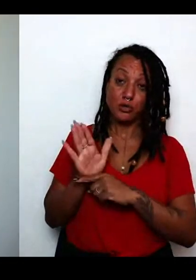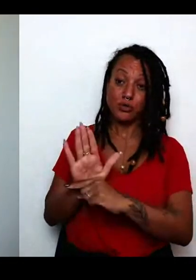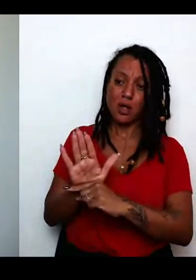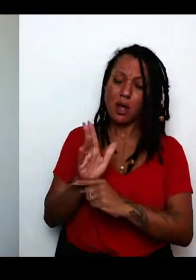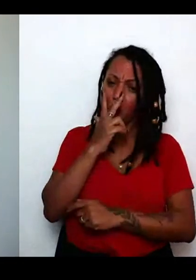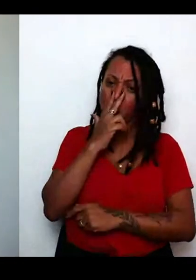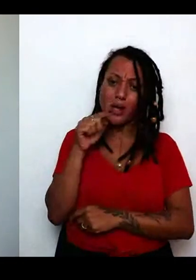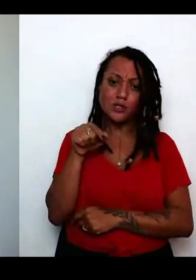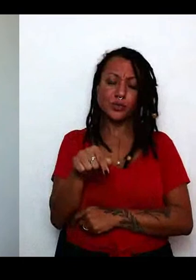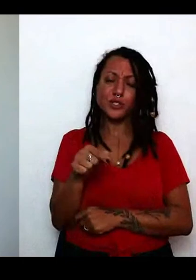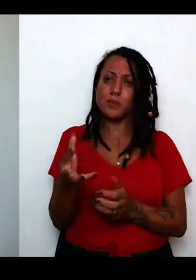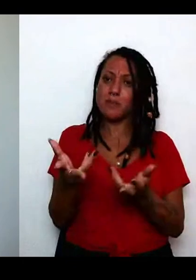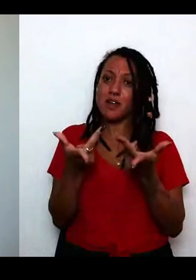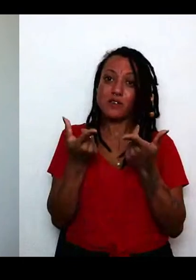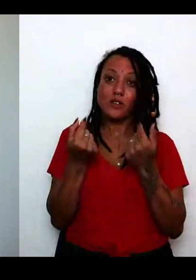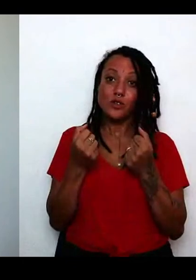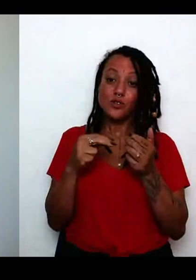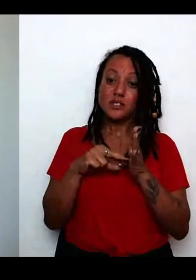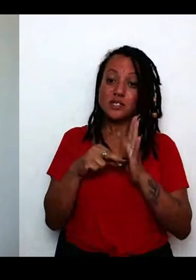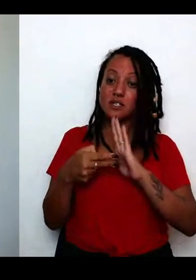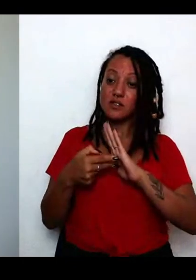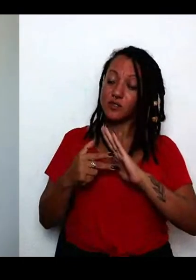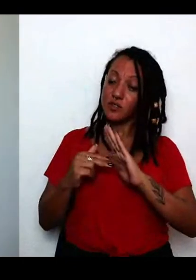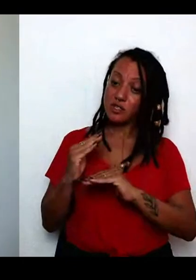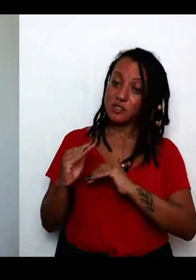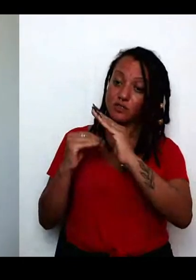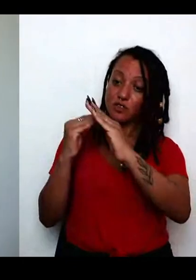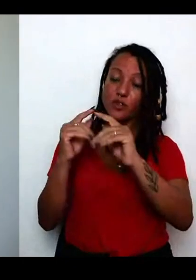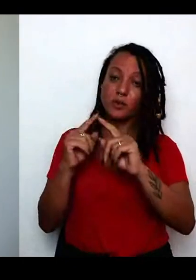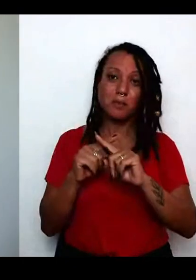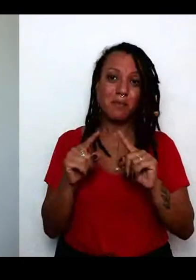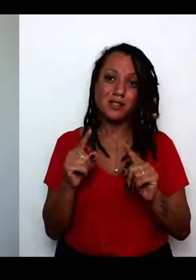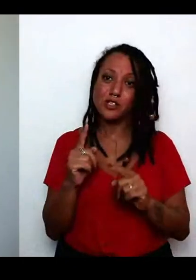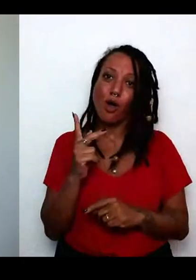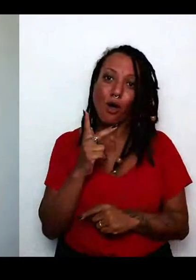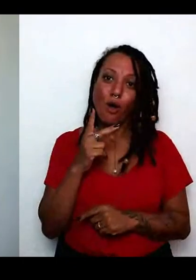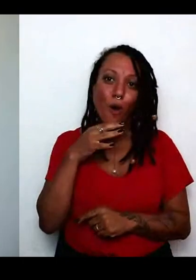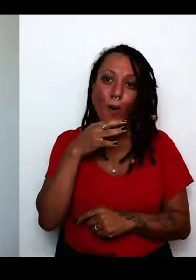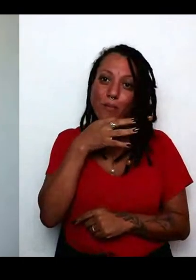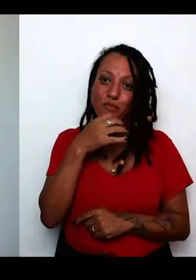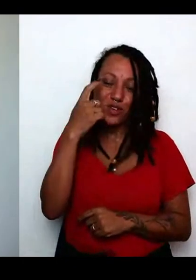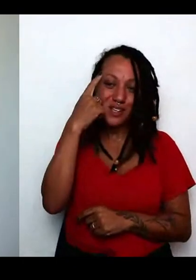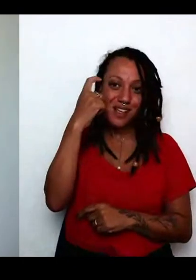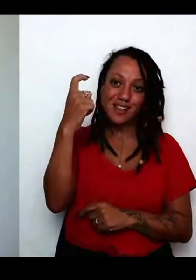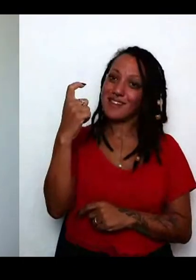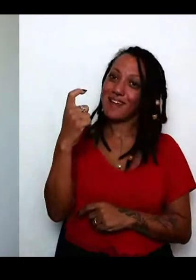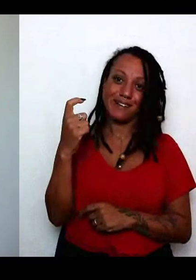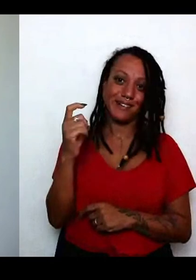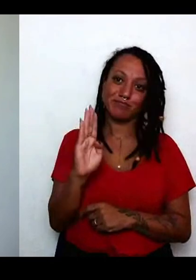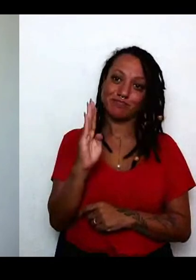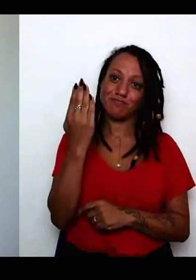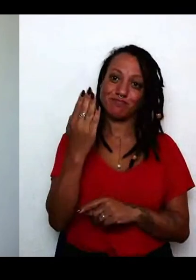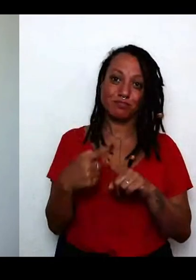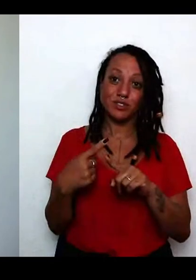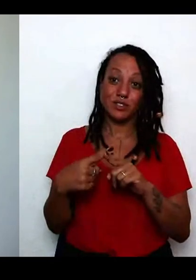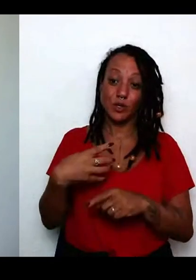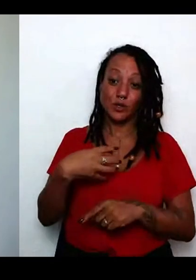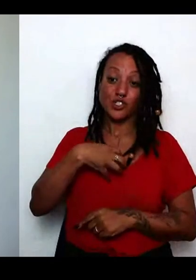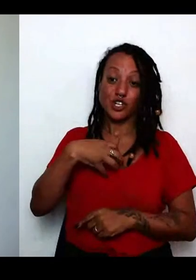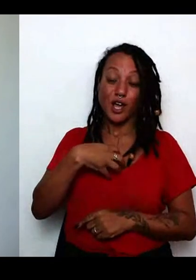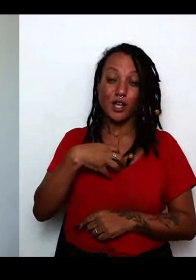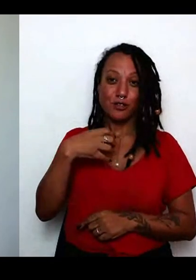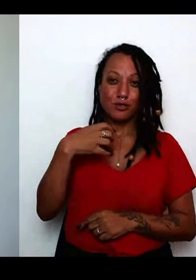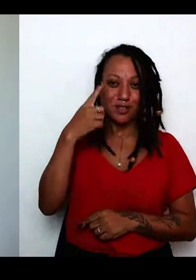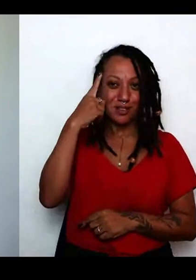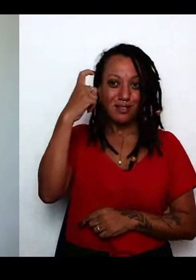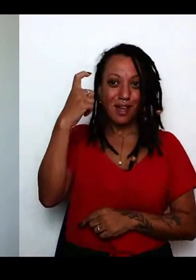idea is entirely fraud because the way that the design was made to extract minerals and who would profit from the minerals is completely I mean